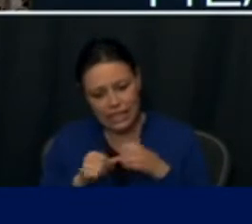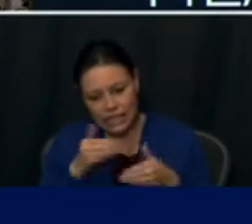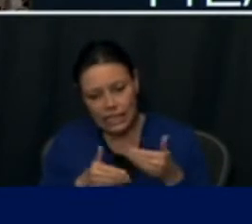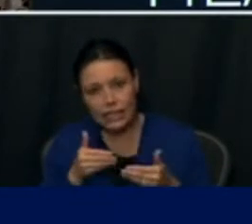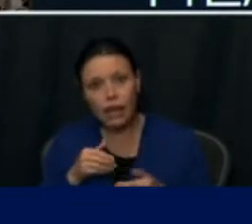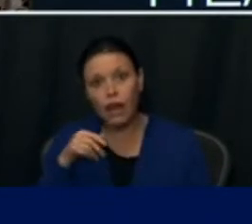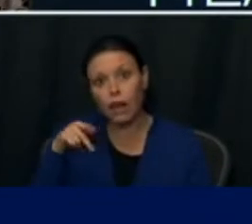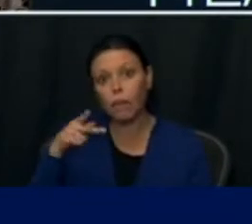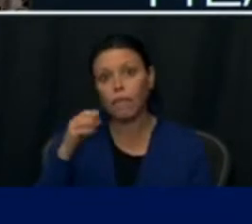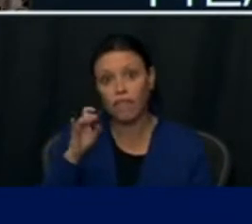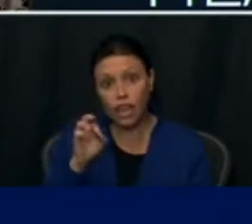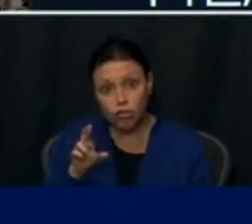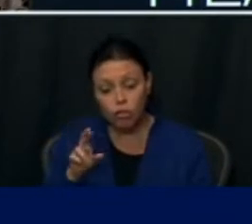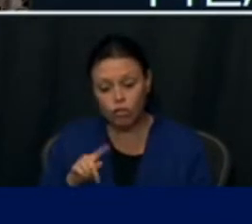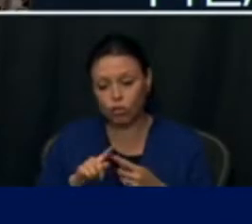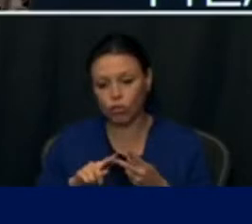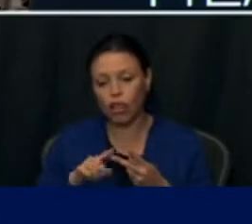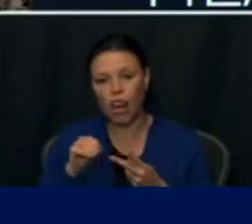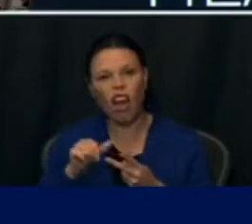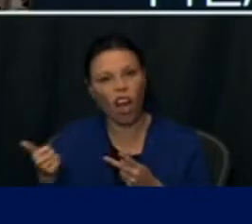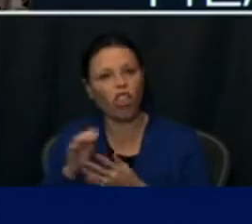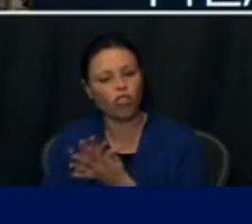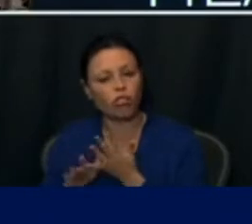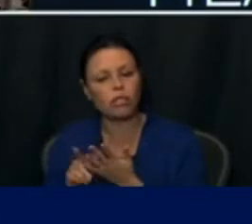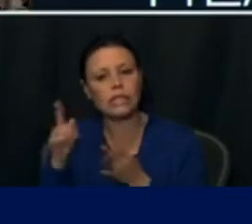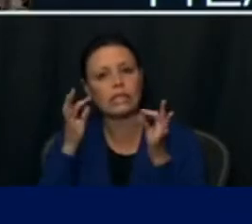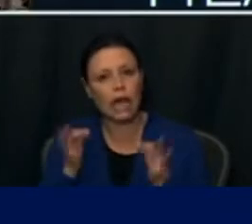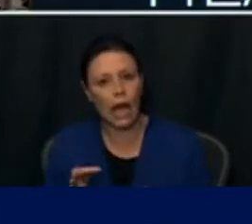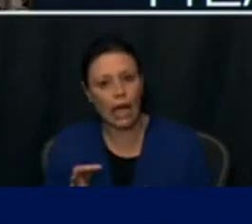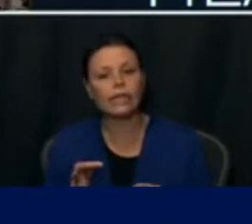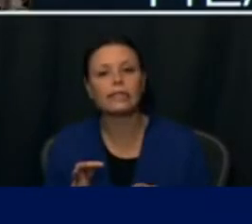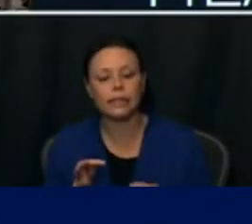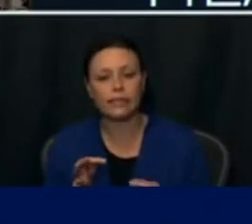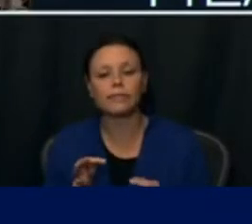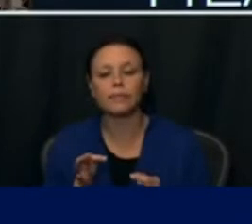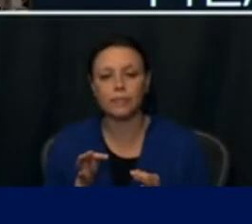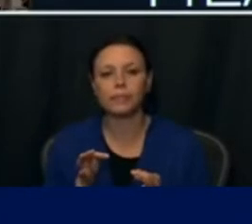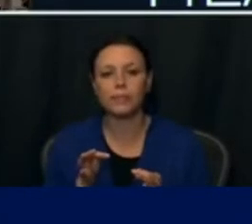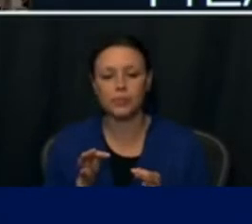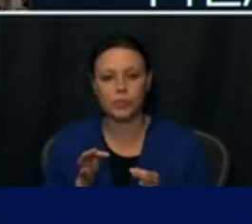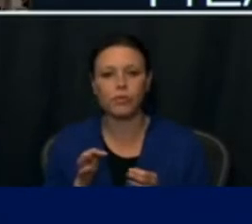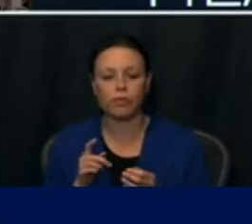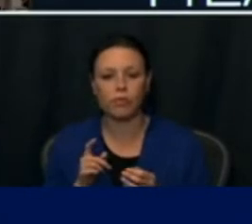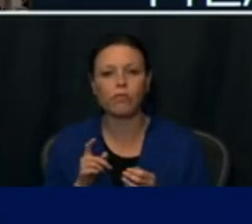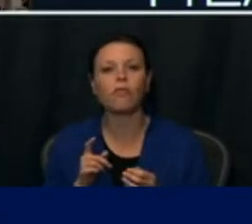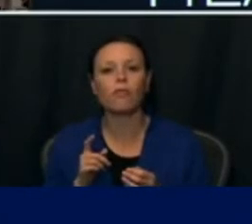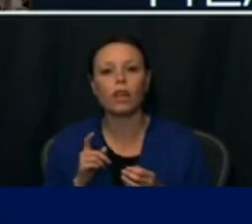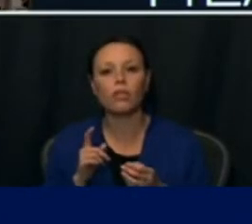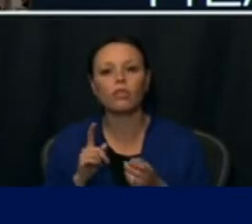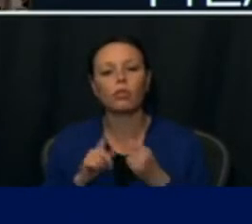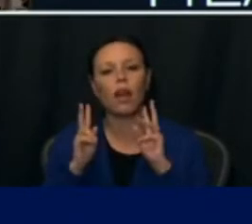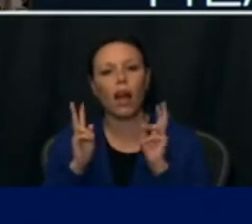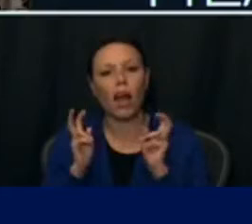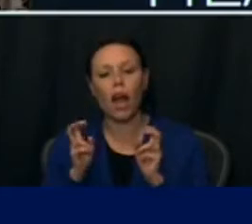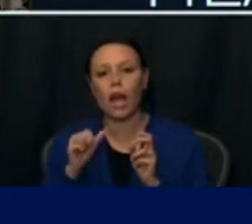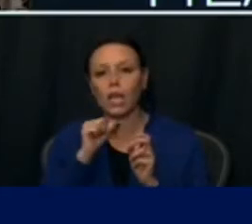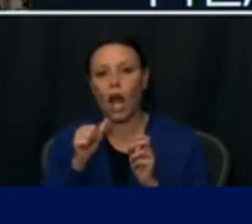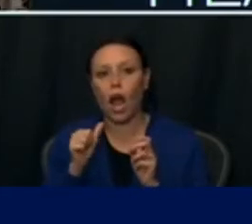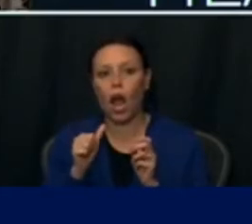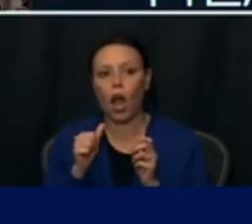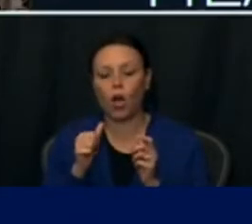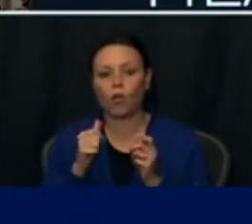fisa and others even decided to not assess the results of their vaccine in other words not come out with a